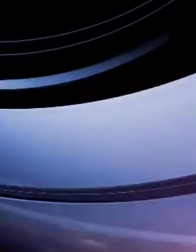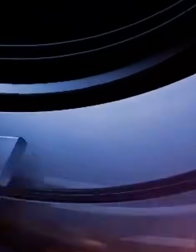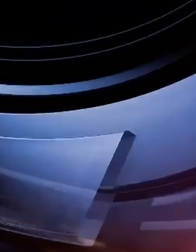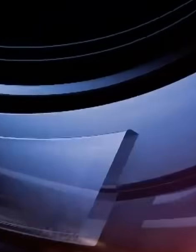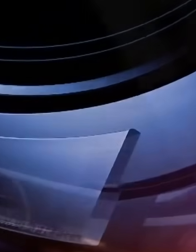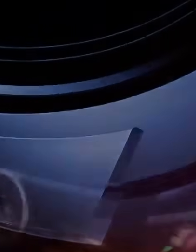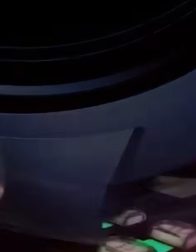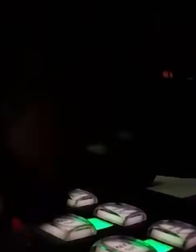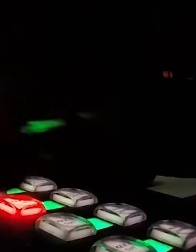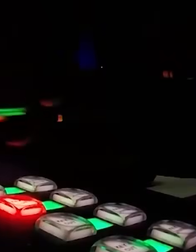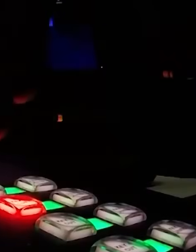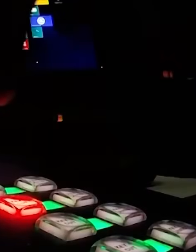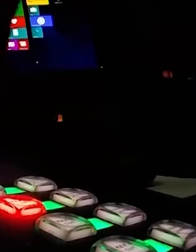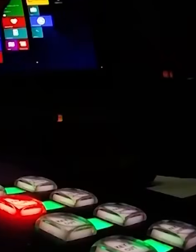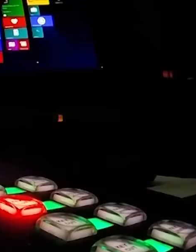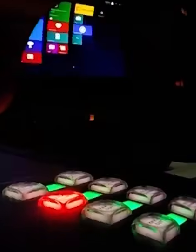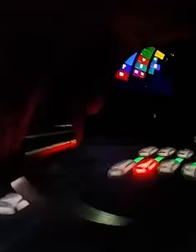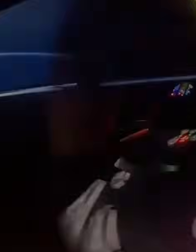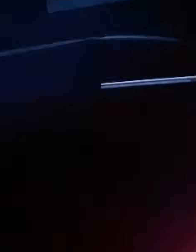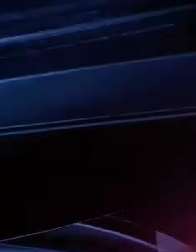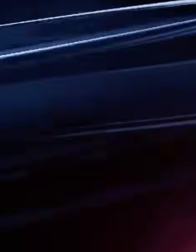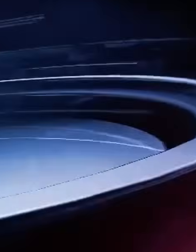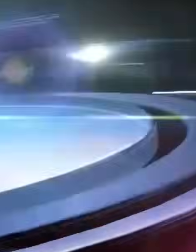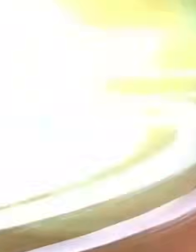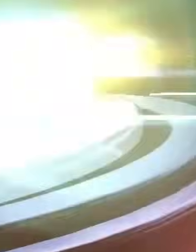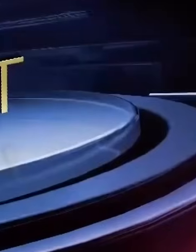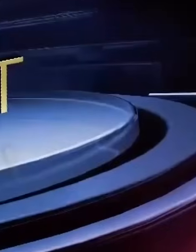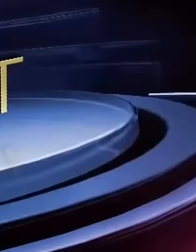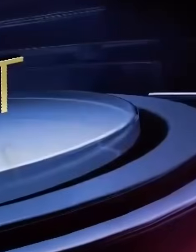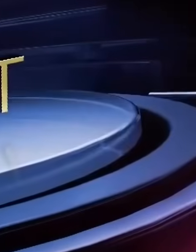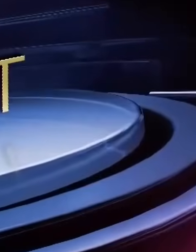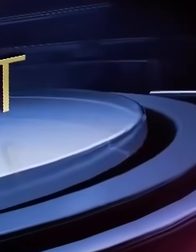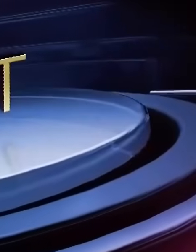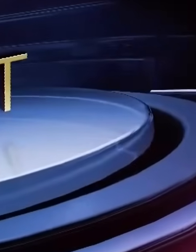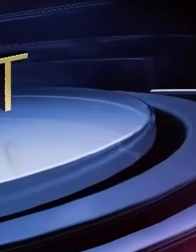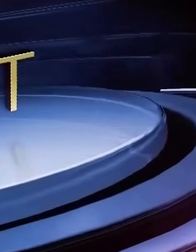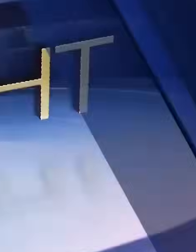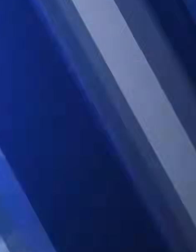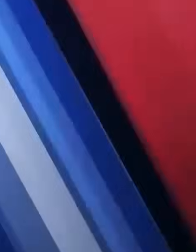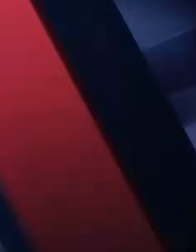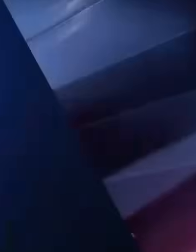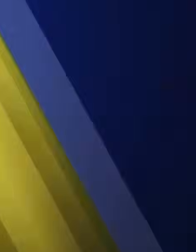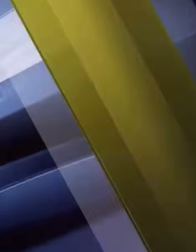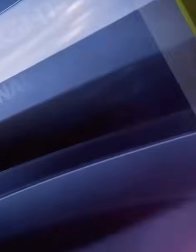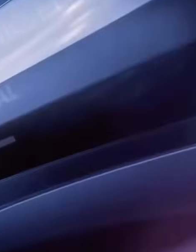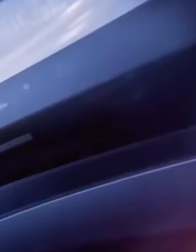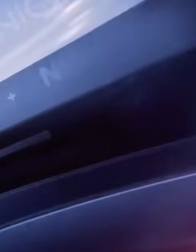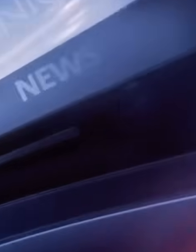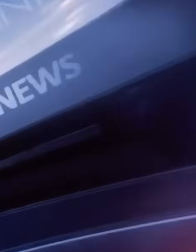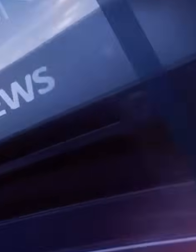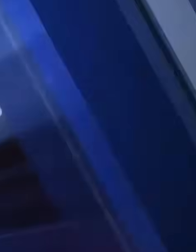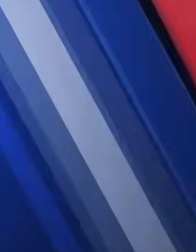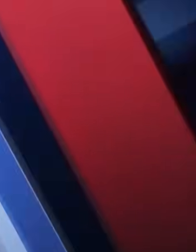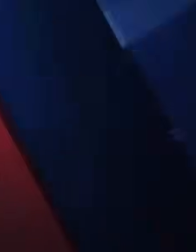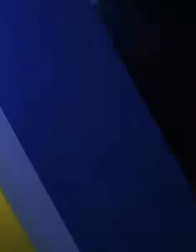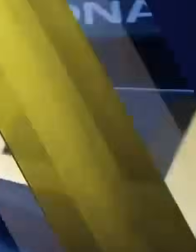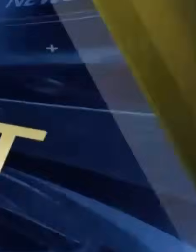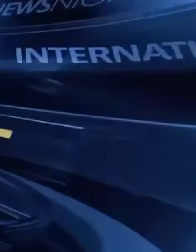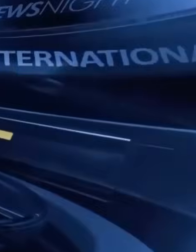Broadcasting from our studios in the Pine St. Michael, this is CBC NewsNight, starting now.